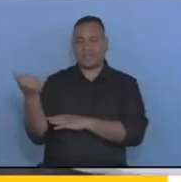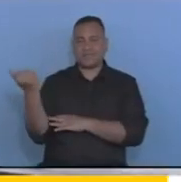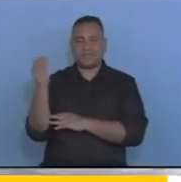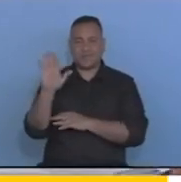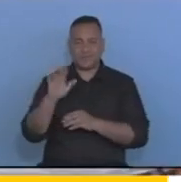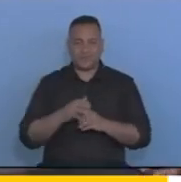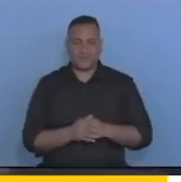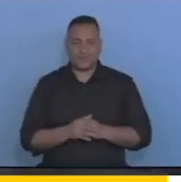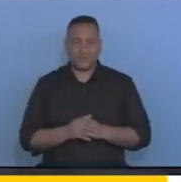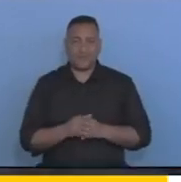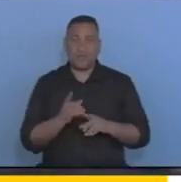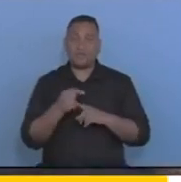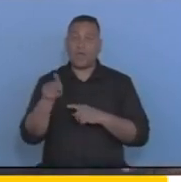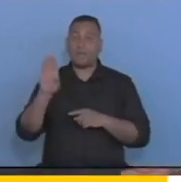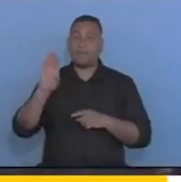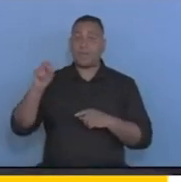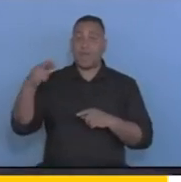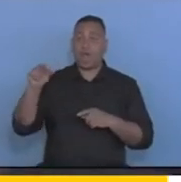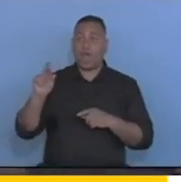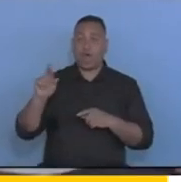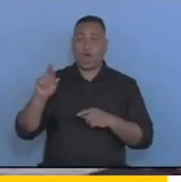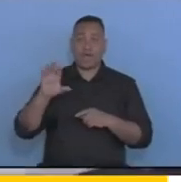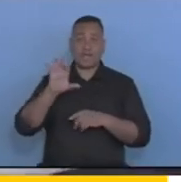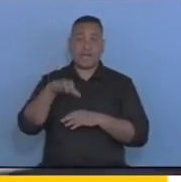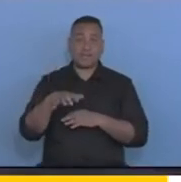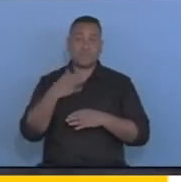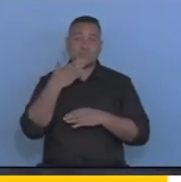from the Belhar campus, thank you so much for